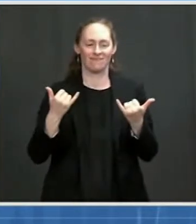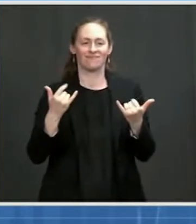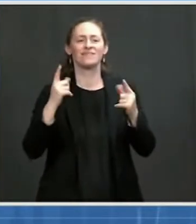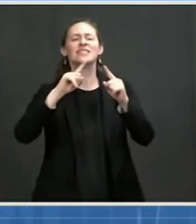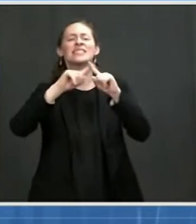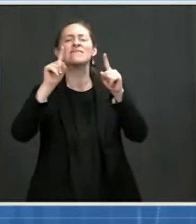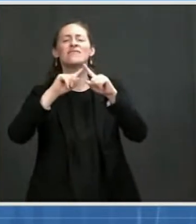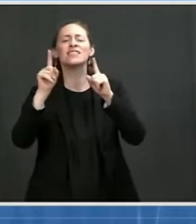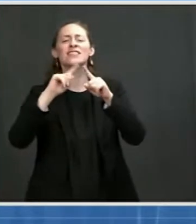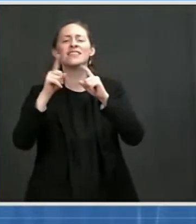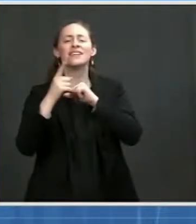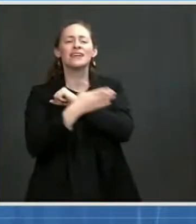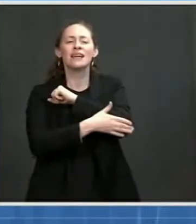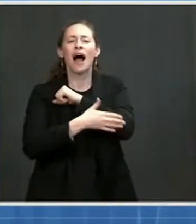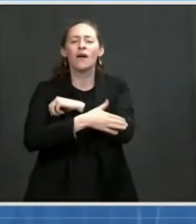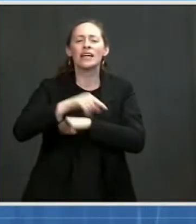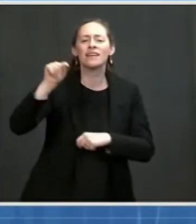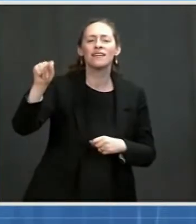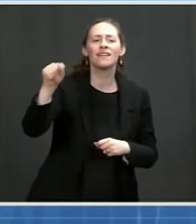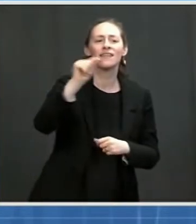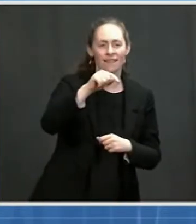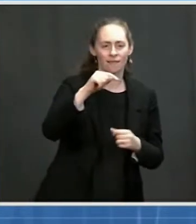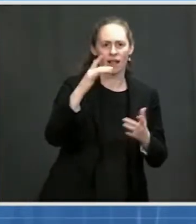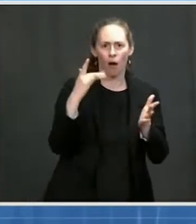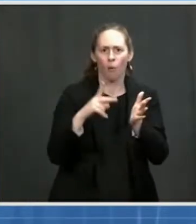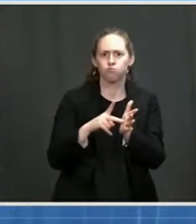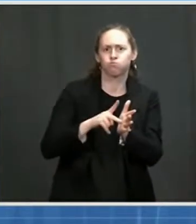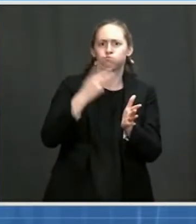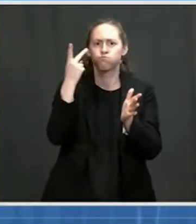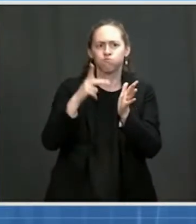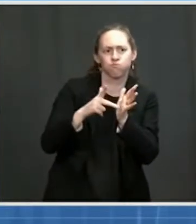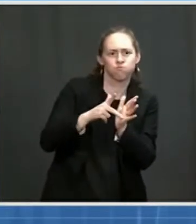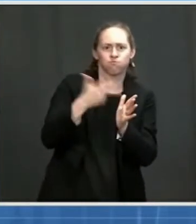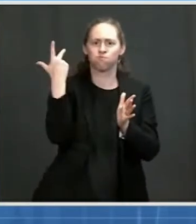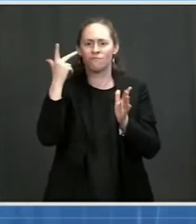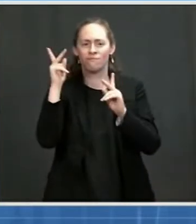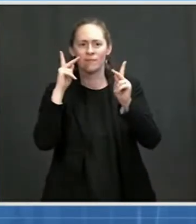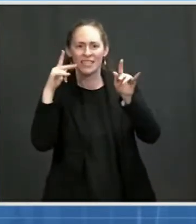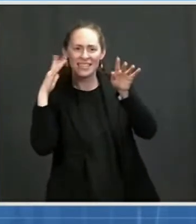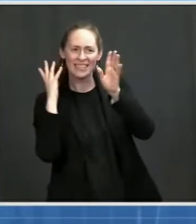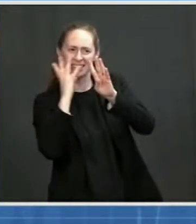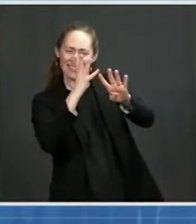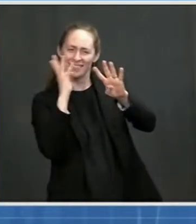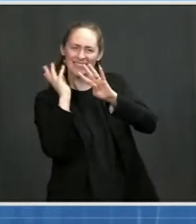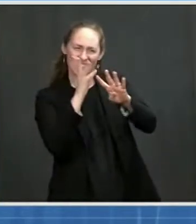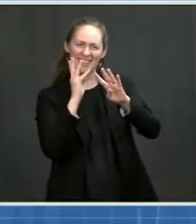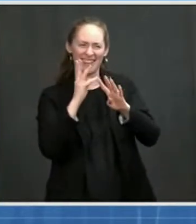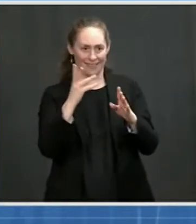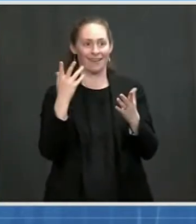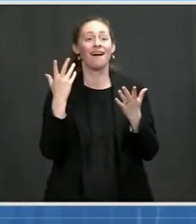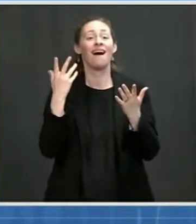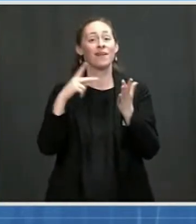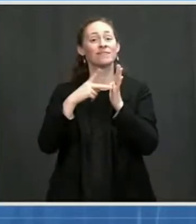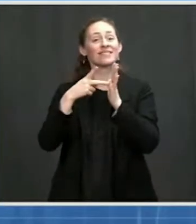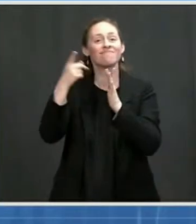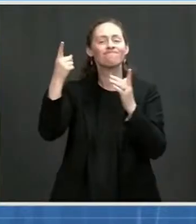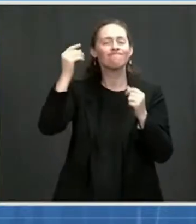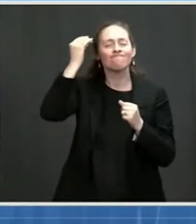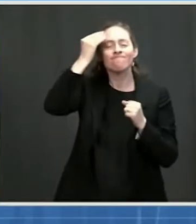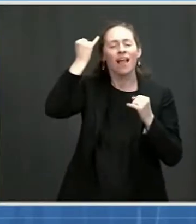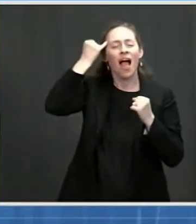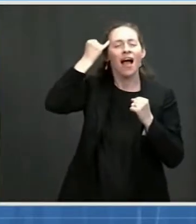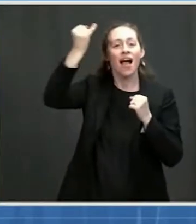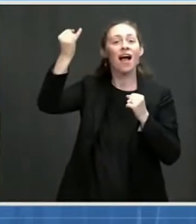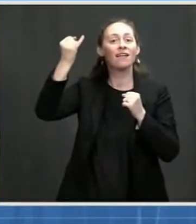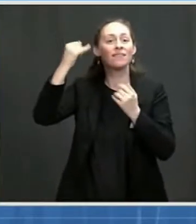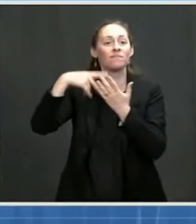compared to before the announcement. In other words, the program is working. Since then, we've seen more states, including